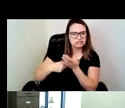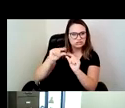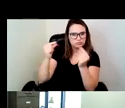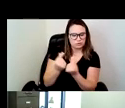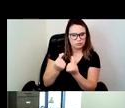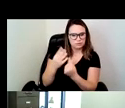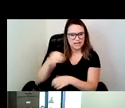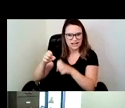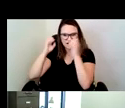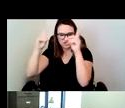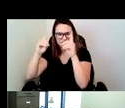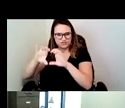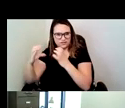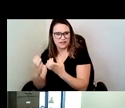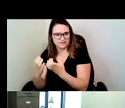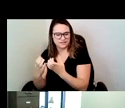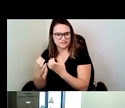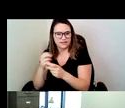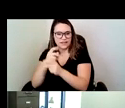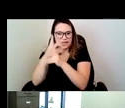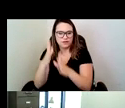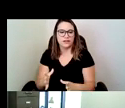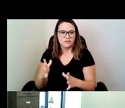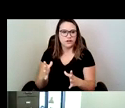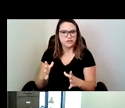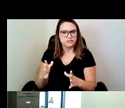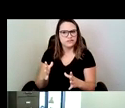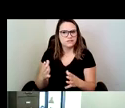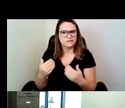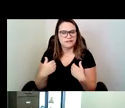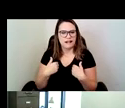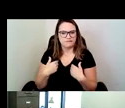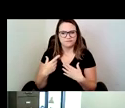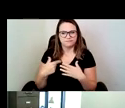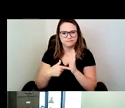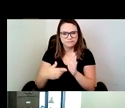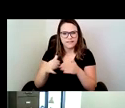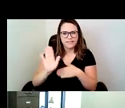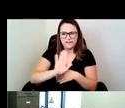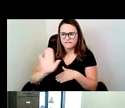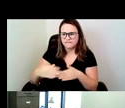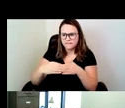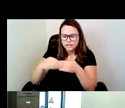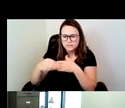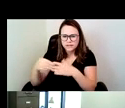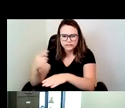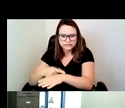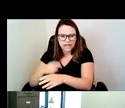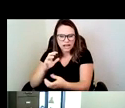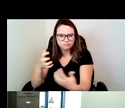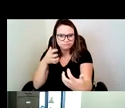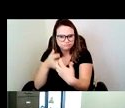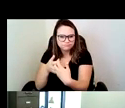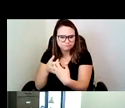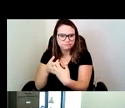may have restrictions, many of them have restrictions on their flexibility and their time. The ability